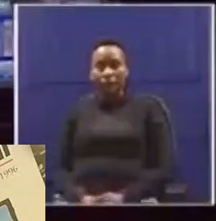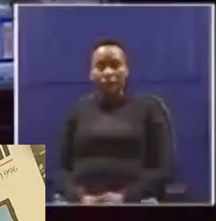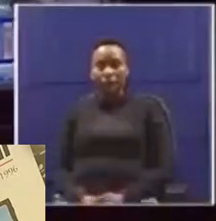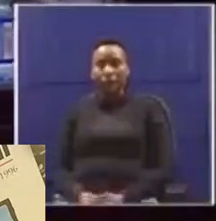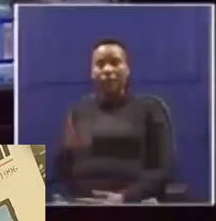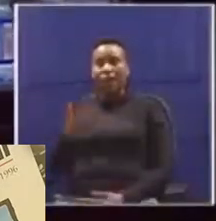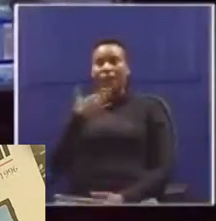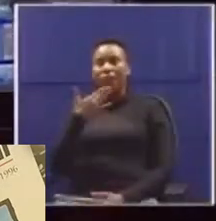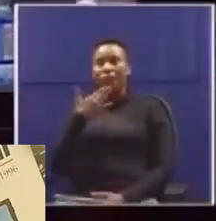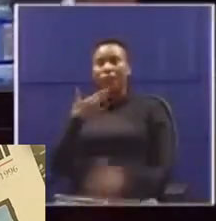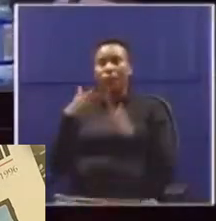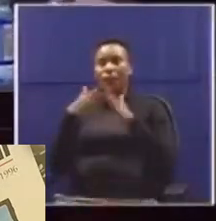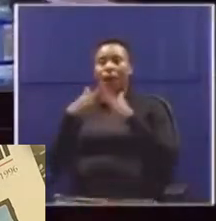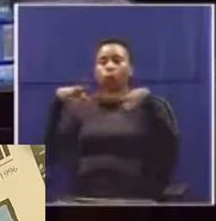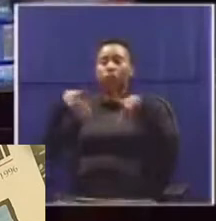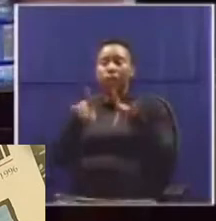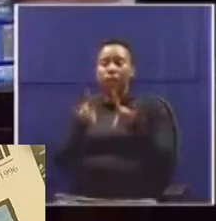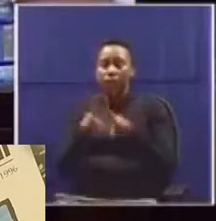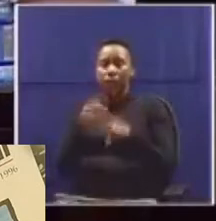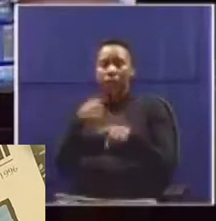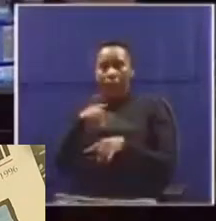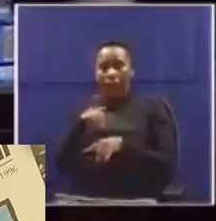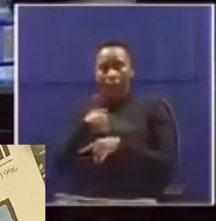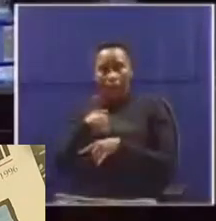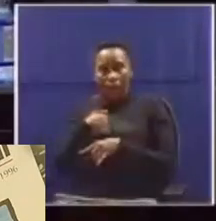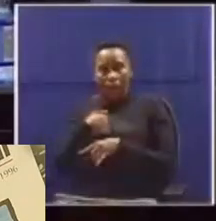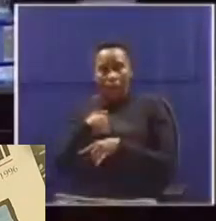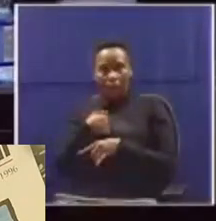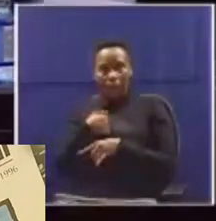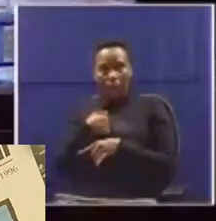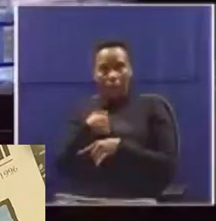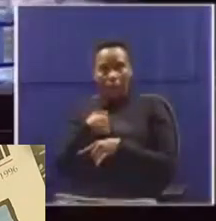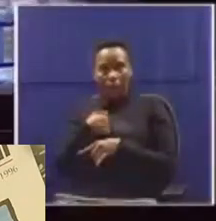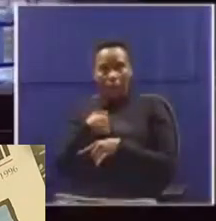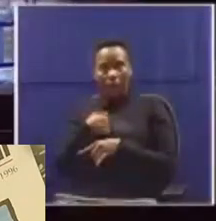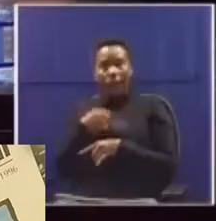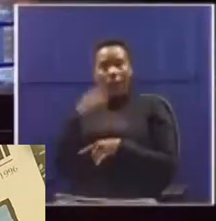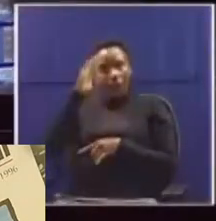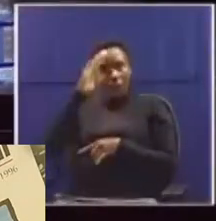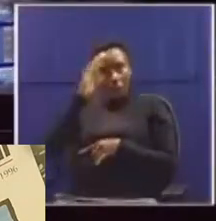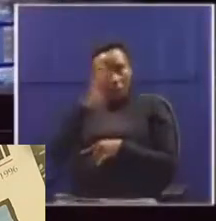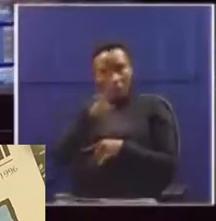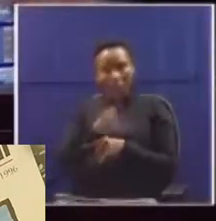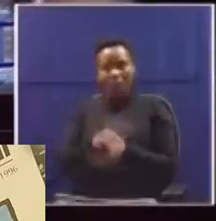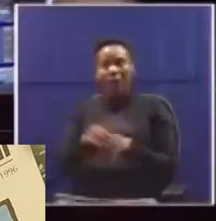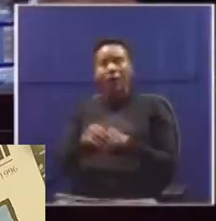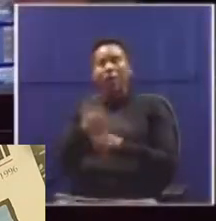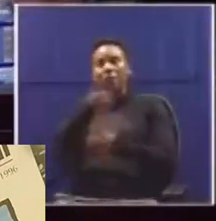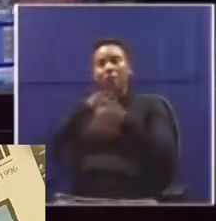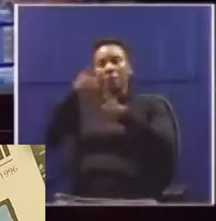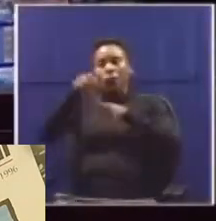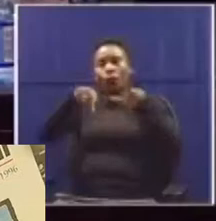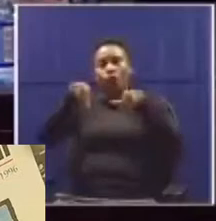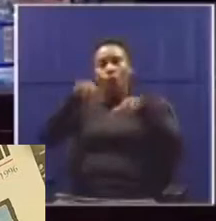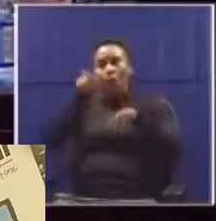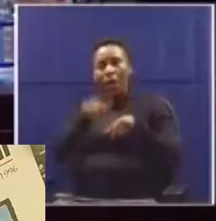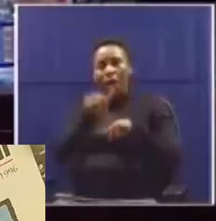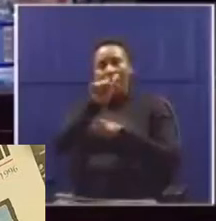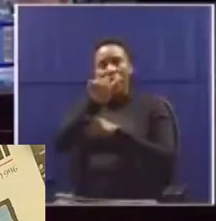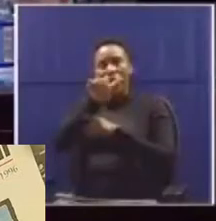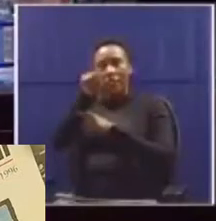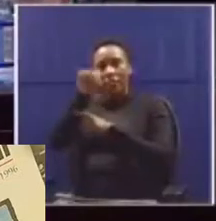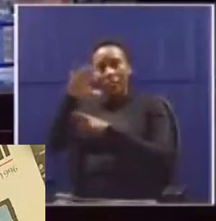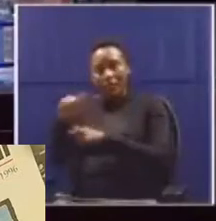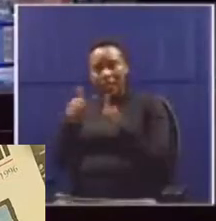thank you house chair I greet the chief web and the deputy chief web of the majority